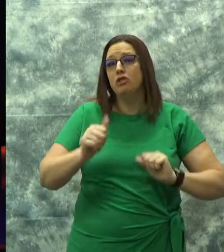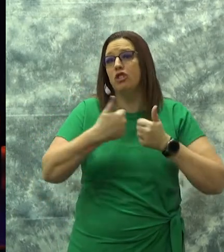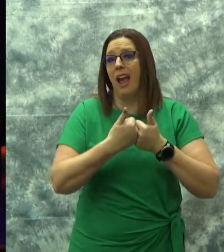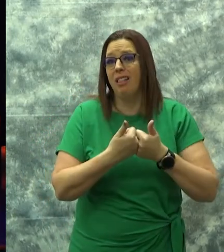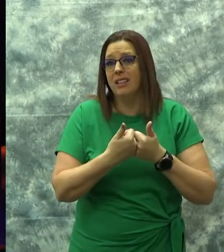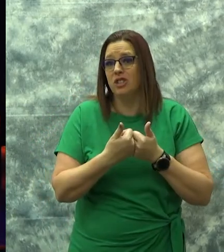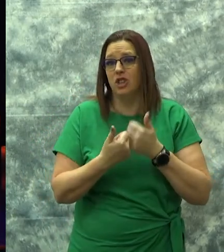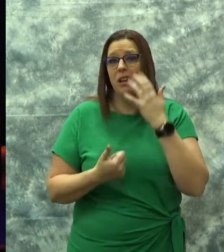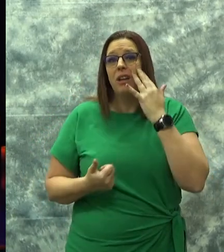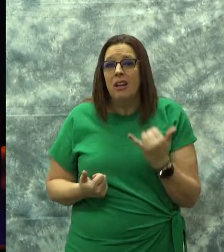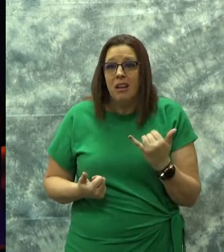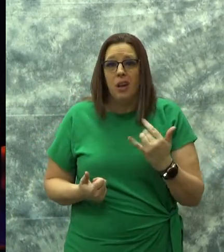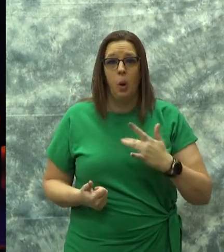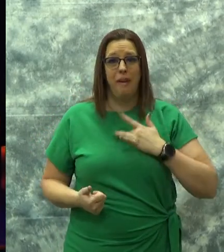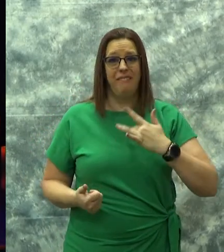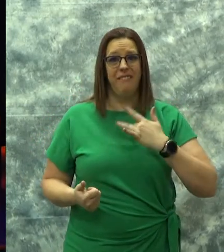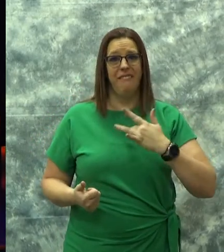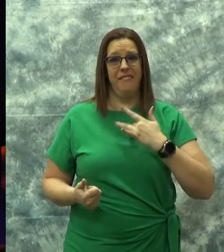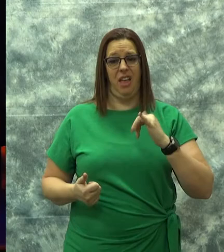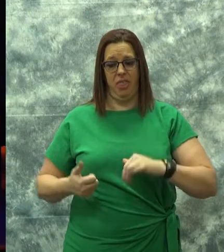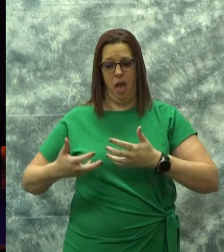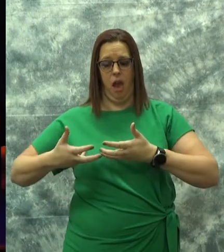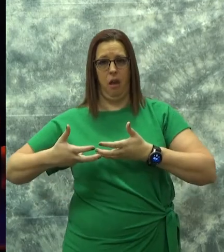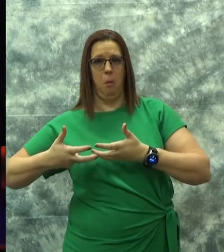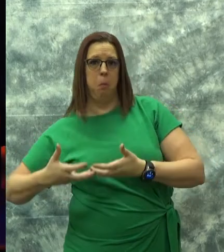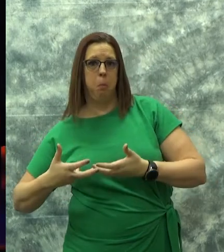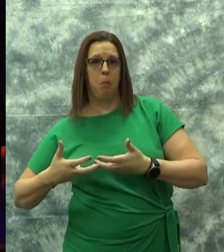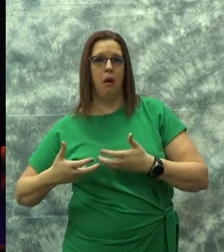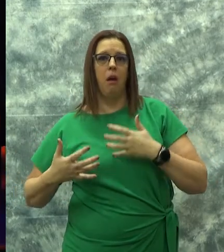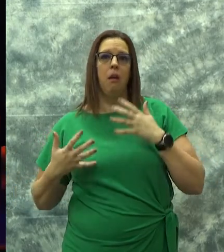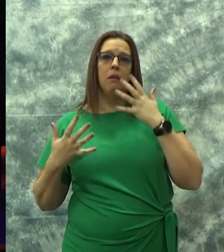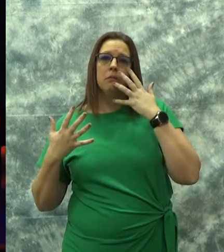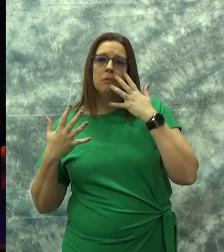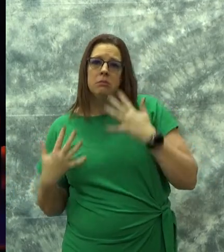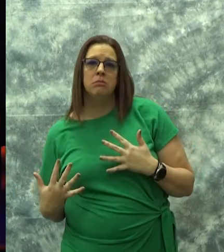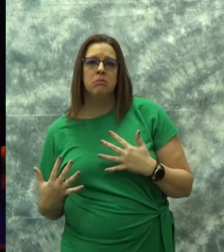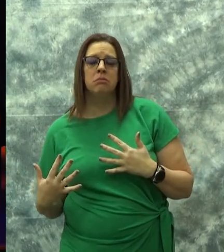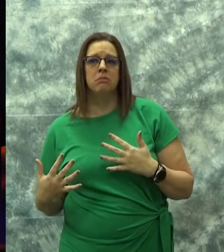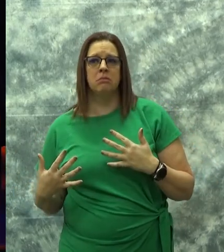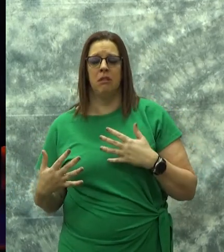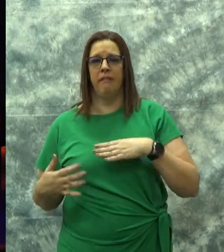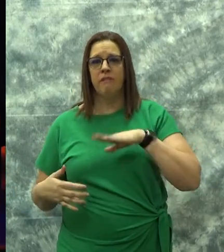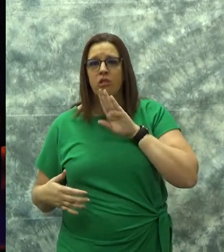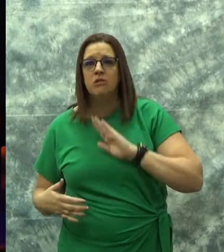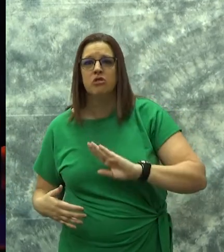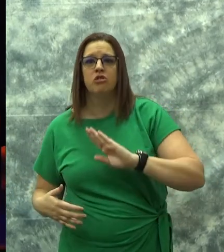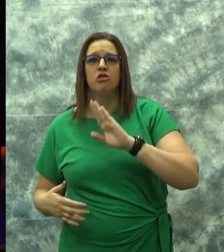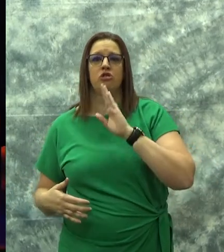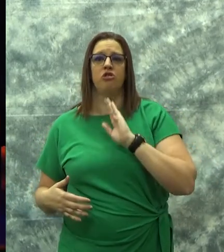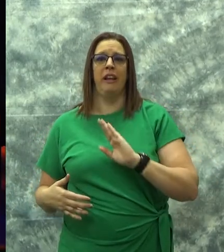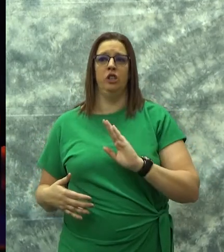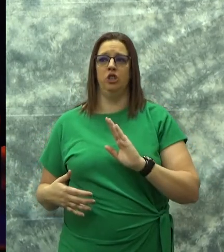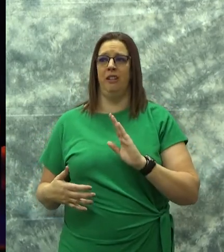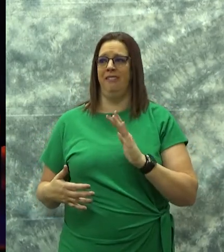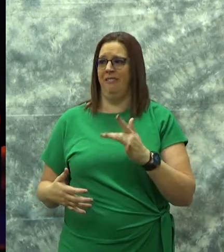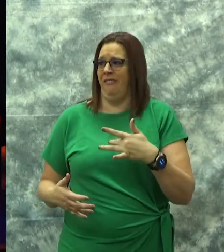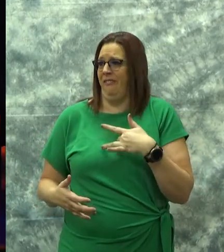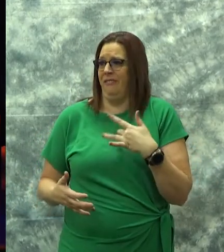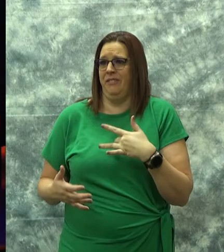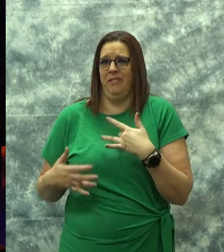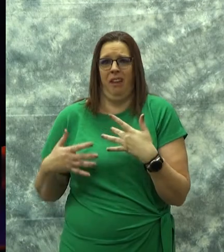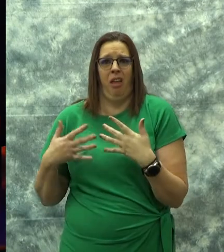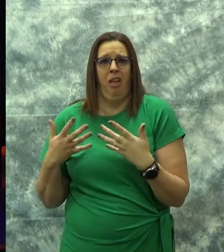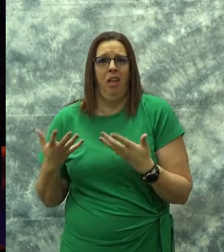very challenging because we can feel in that weightedness, discouragement and frustration. We can